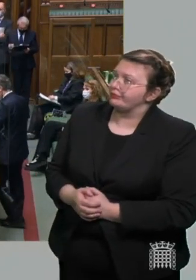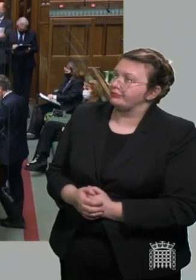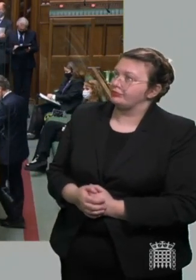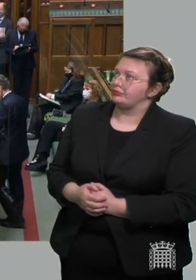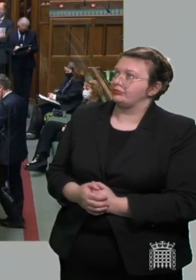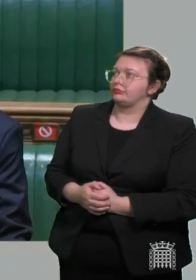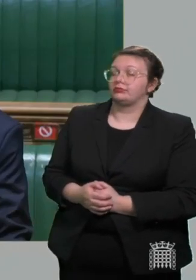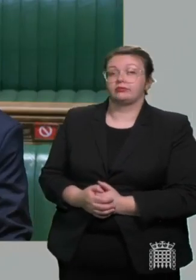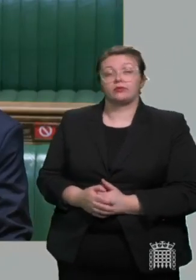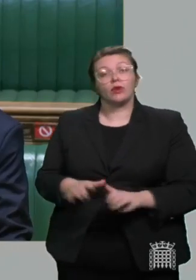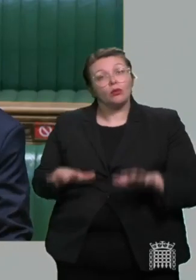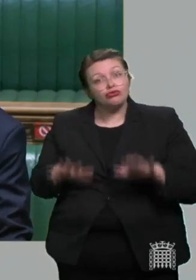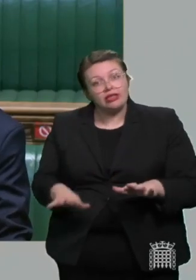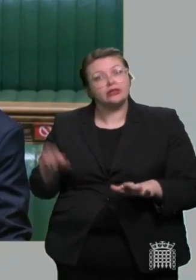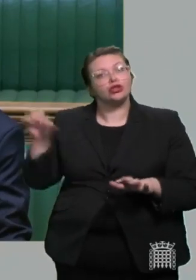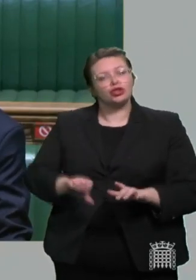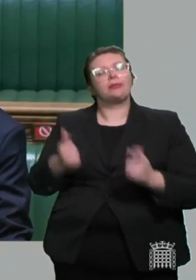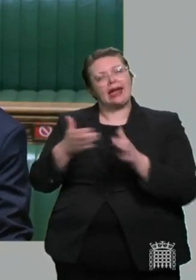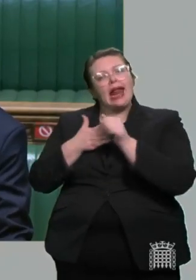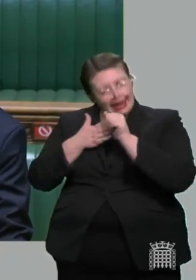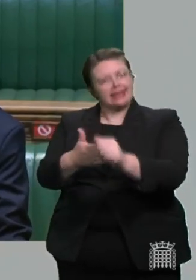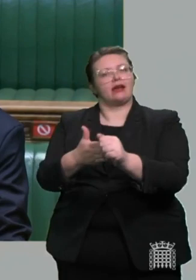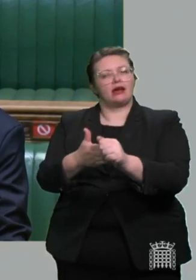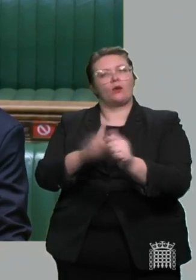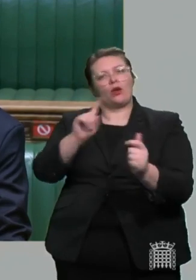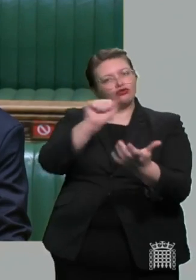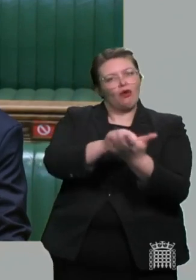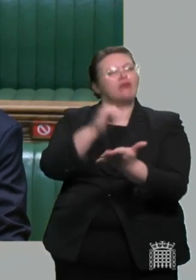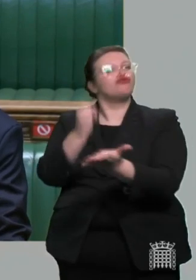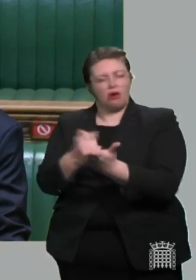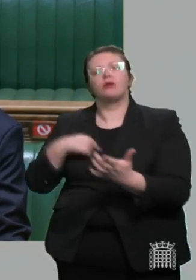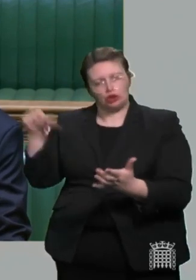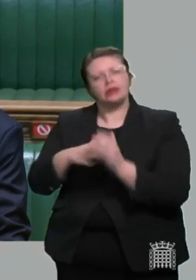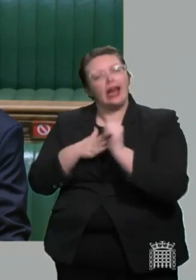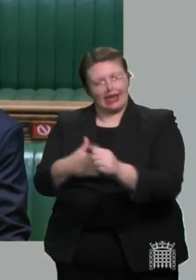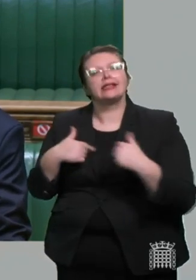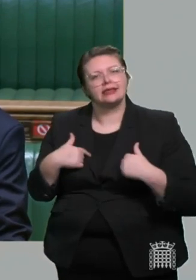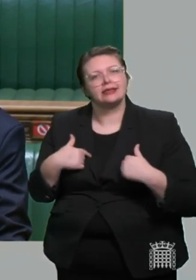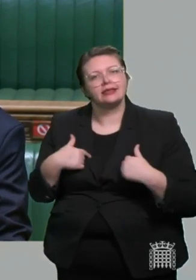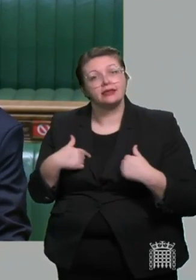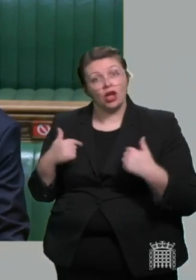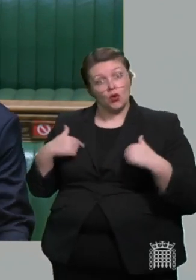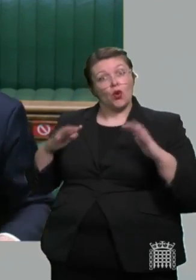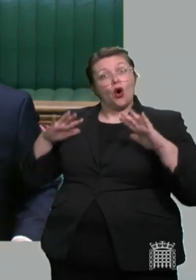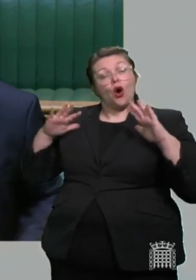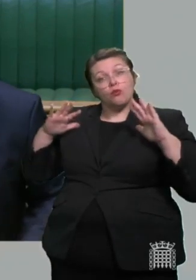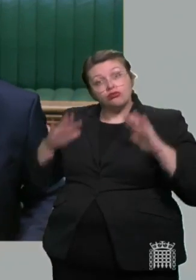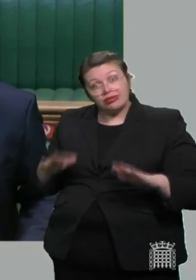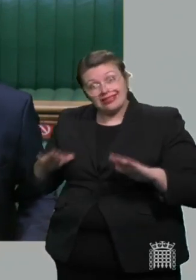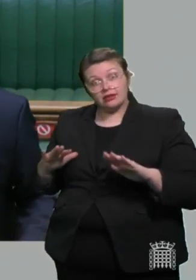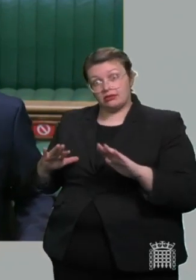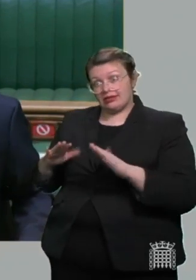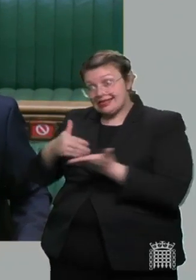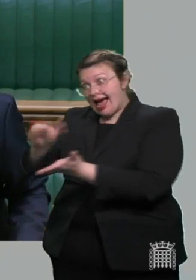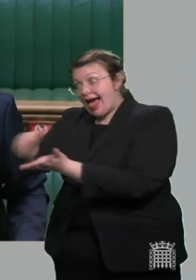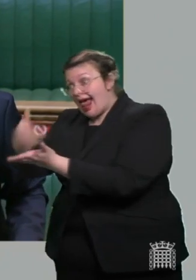moral force for good in the world. But just as the US is stepping up, the UK is stepping back. If the Prime Minister and the Chancellor